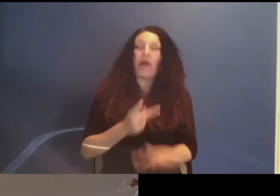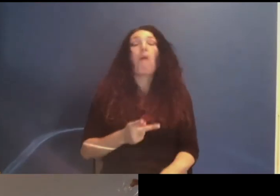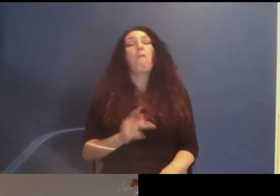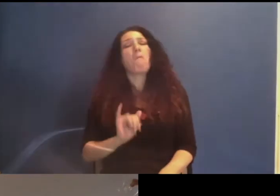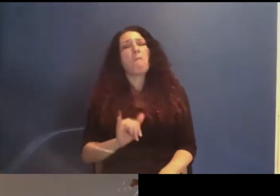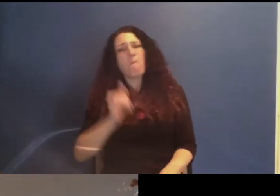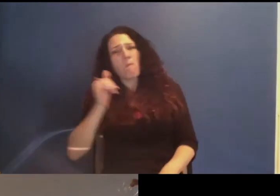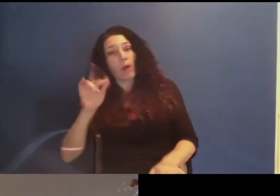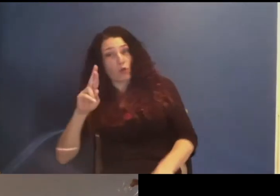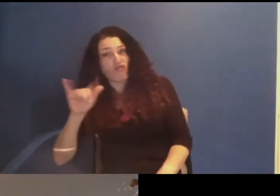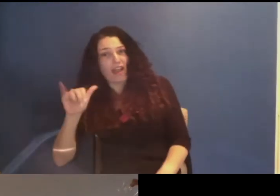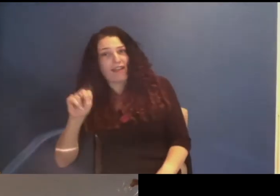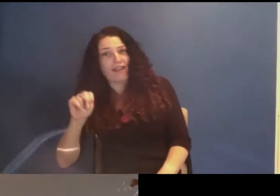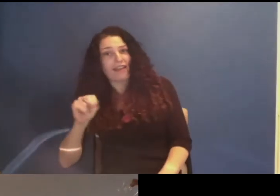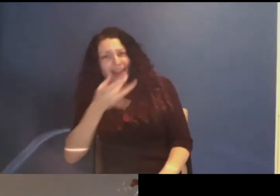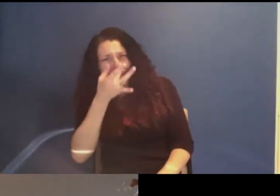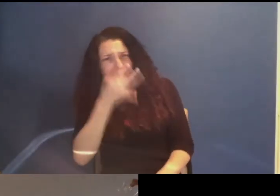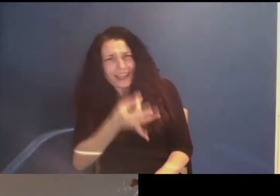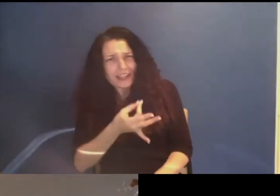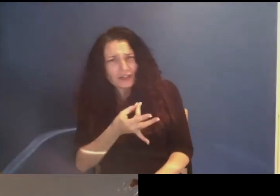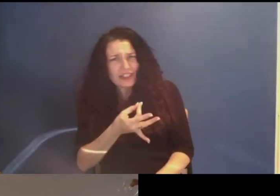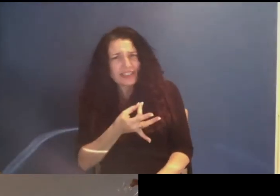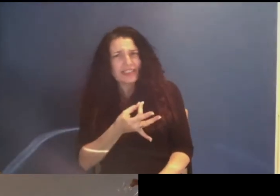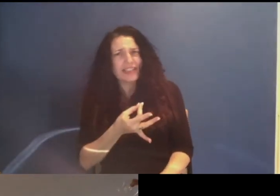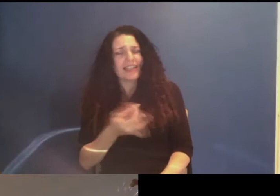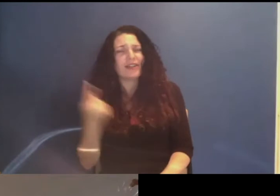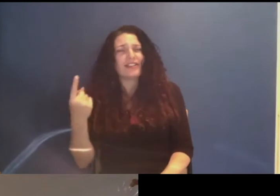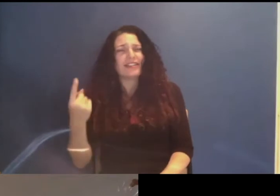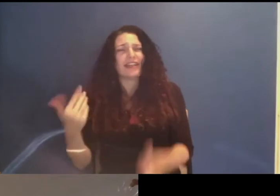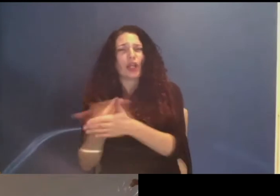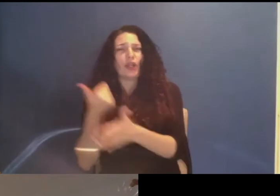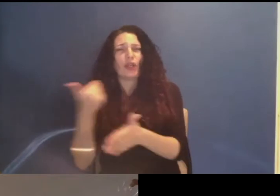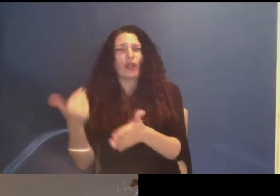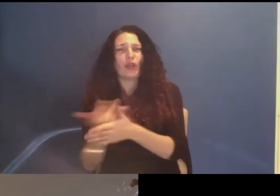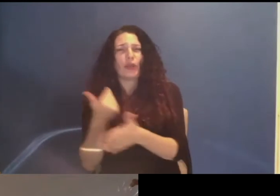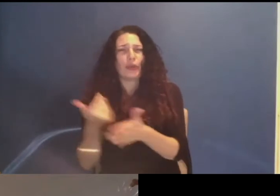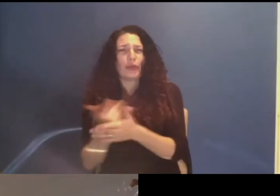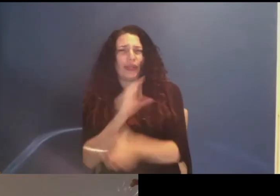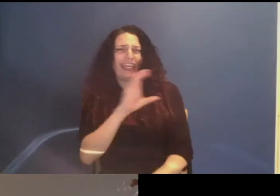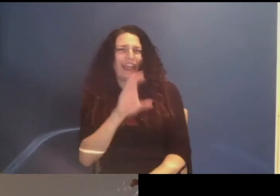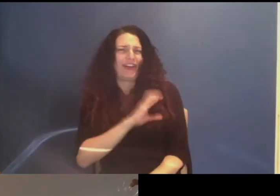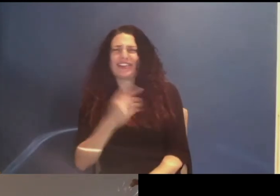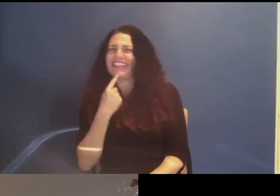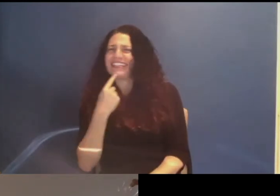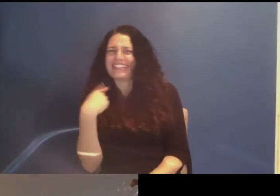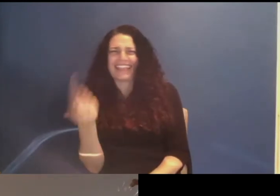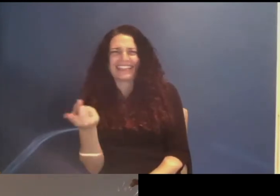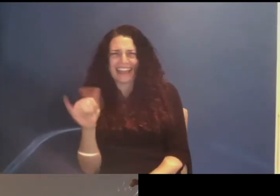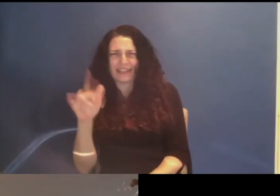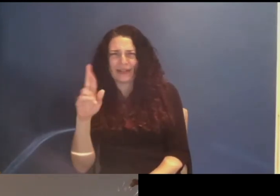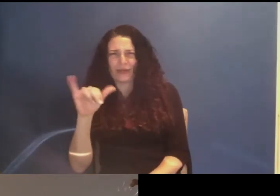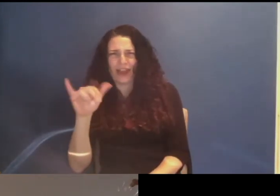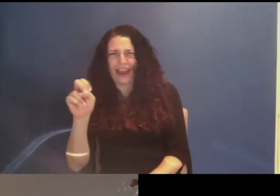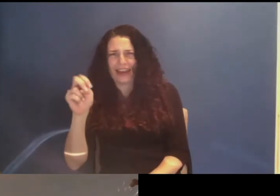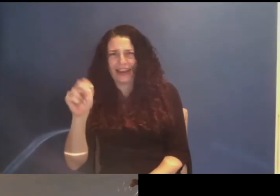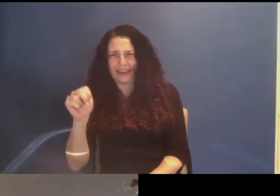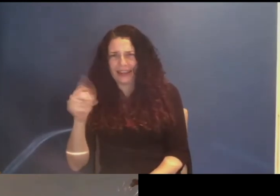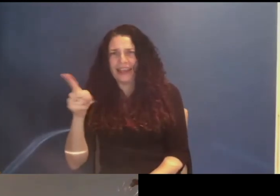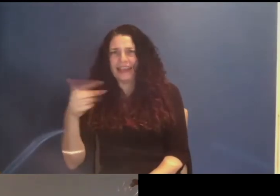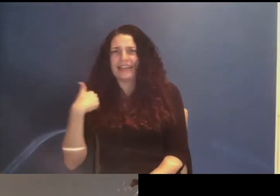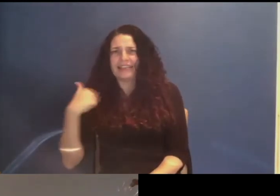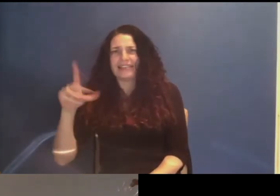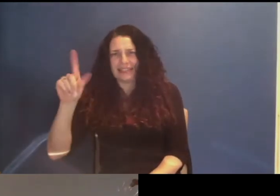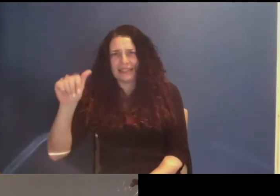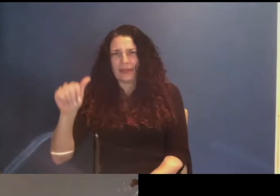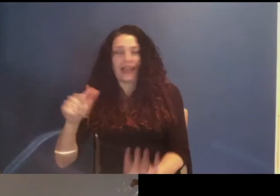character, a new character in season 2 says that to Ryan, who has a disability, and he's just like, and he wears whatever he wants. I mean, I don't want to spoil too